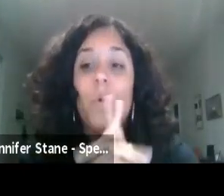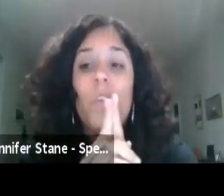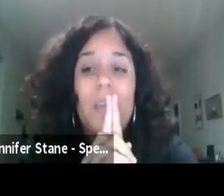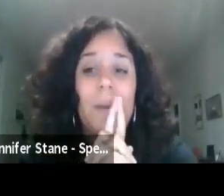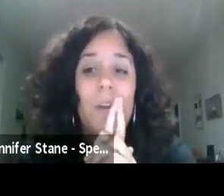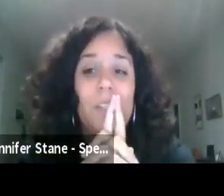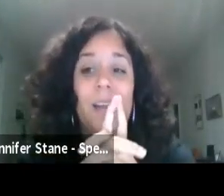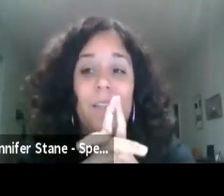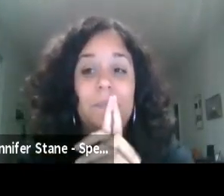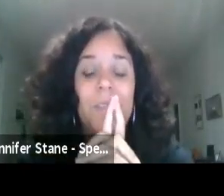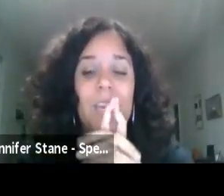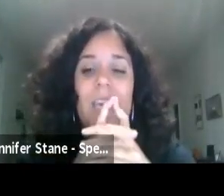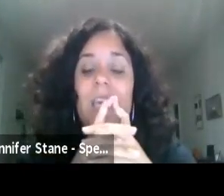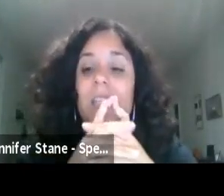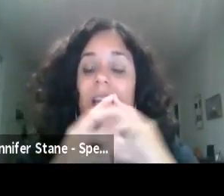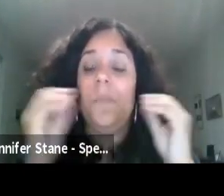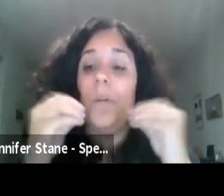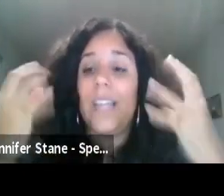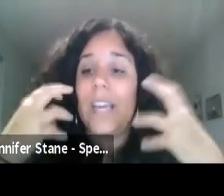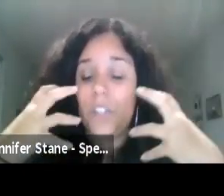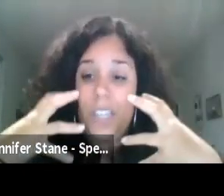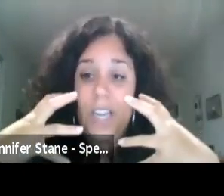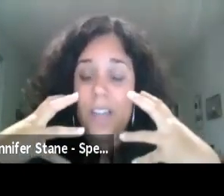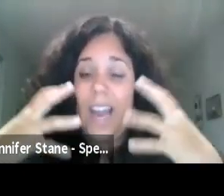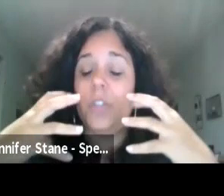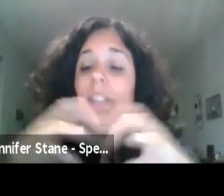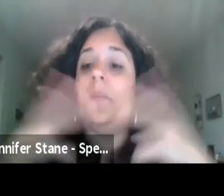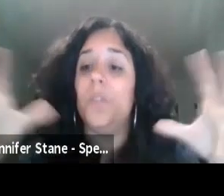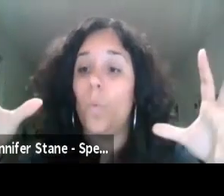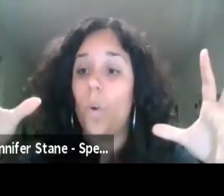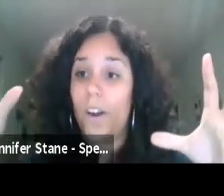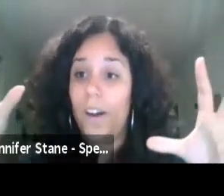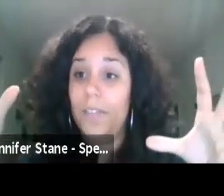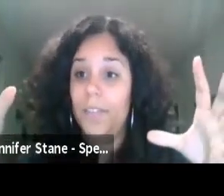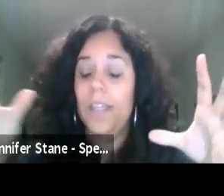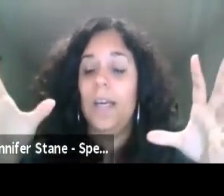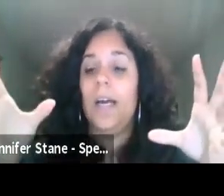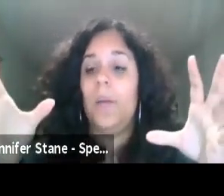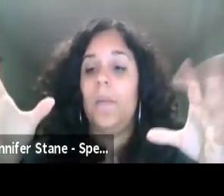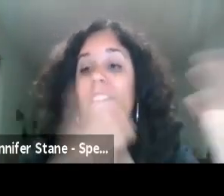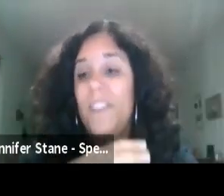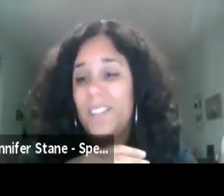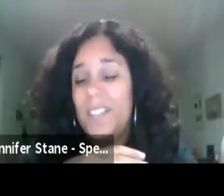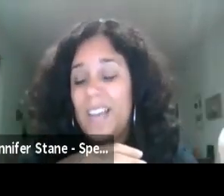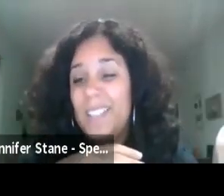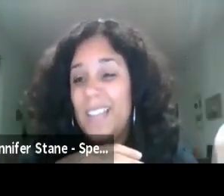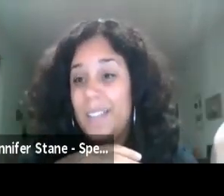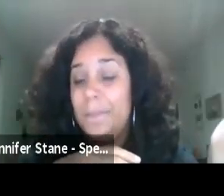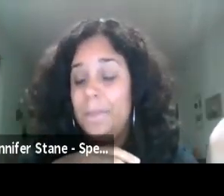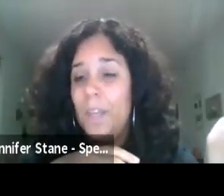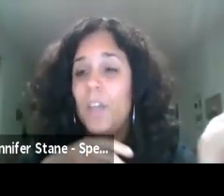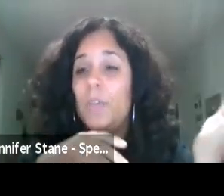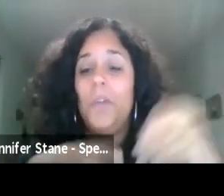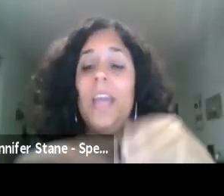dry, the cool thing about your saliva is it protects your teeth and actually helps to ward off the effects of these acid